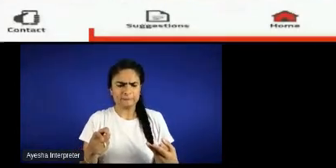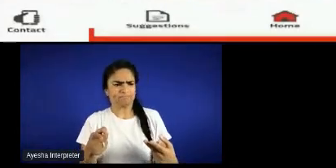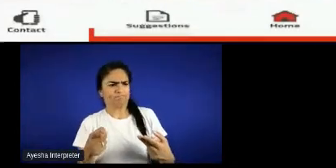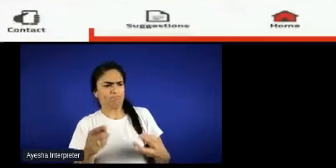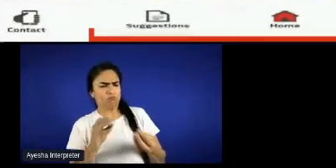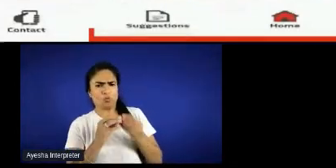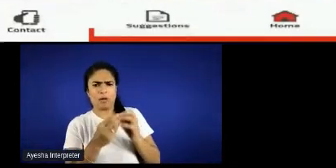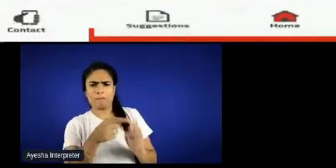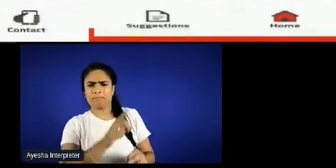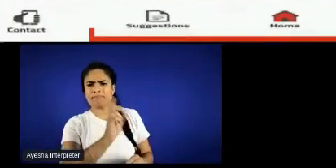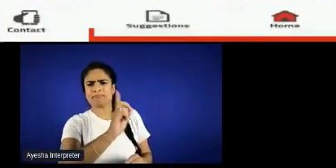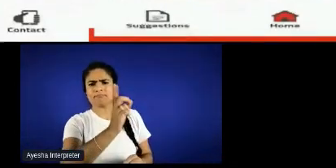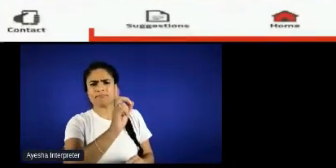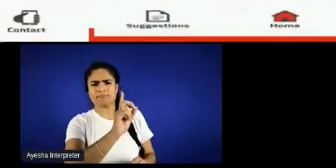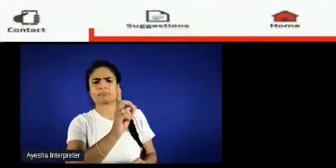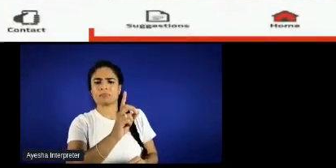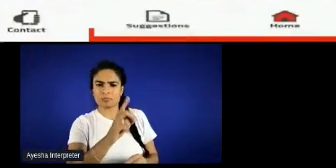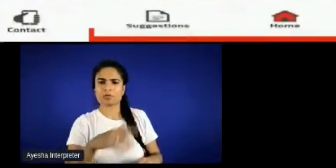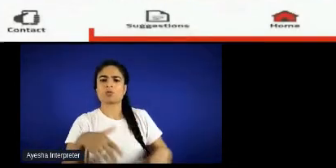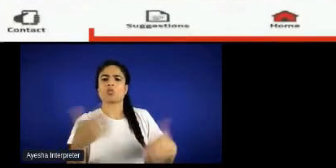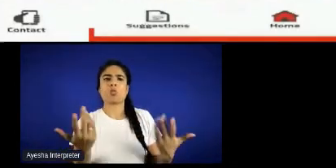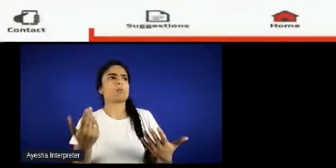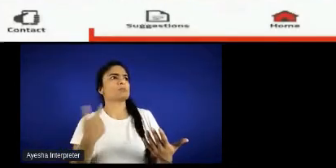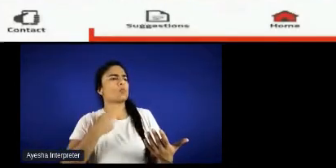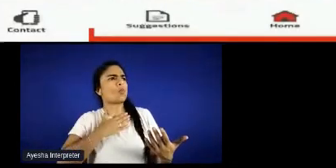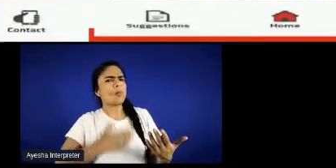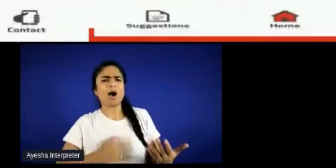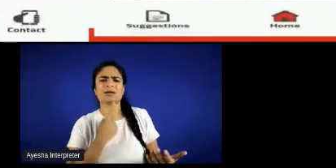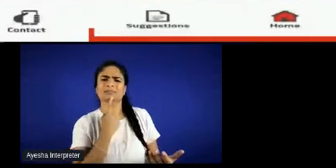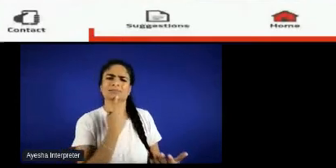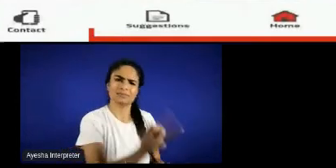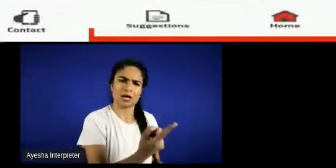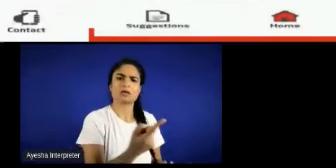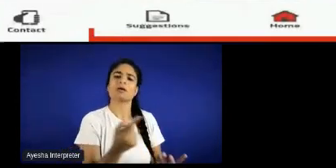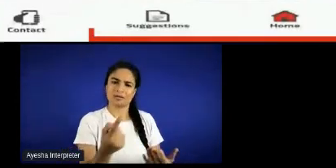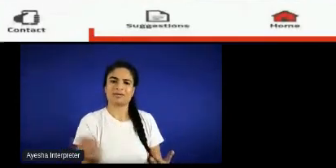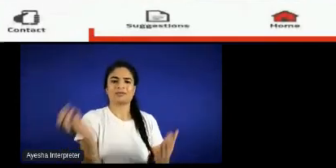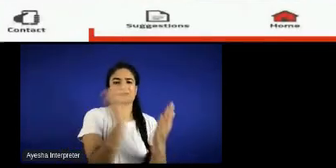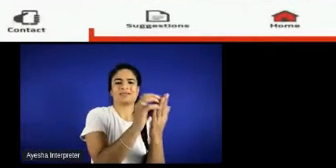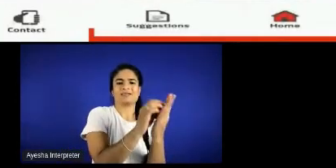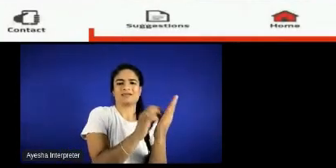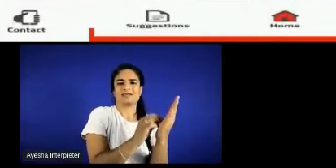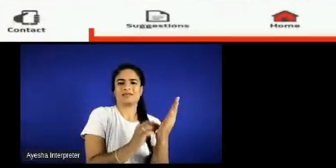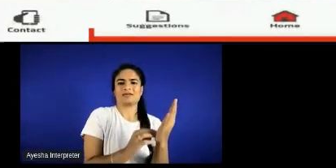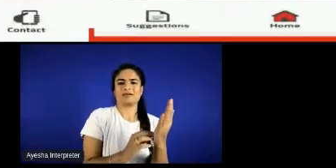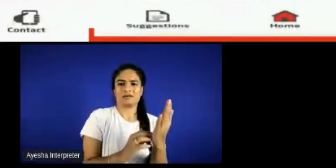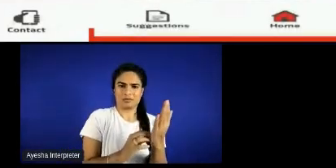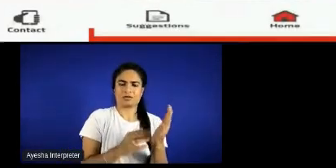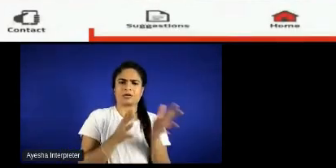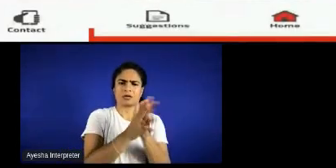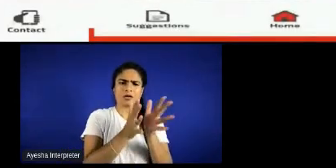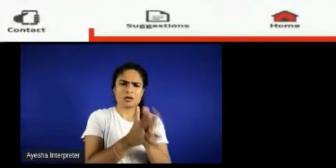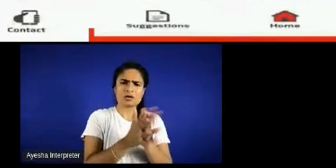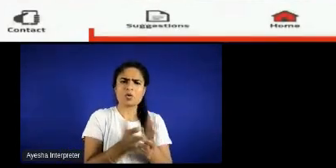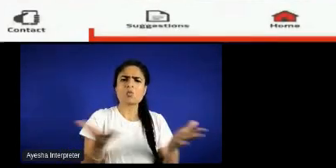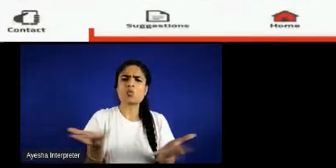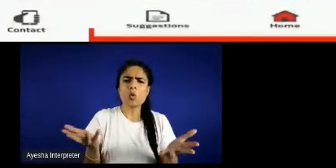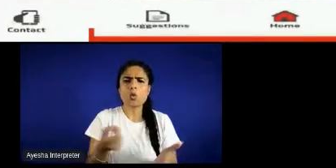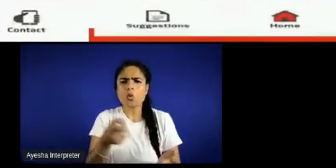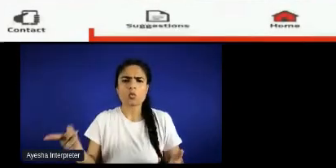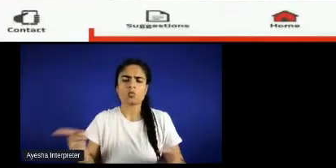the remote monitoring. As I said, we are also explaining who we are, the thematic areas that we are